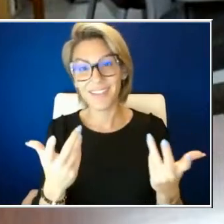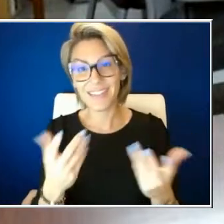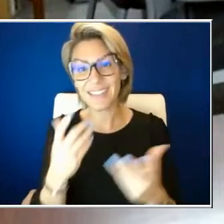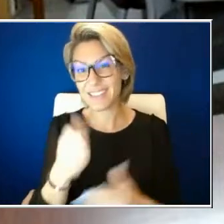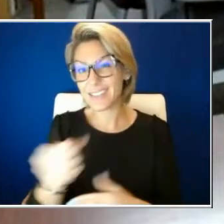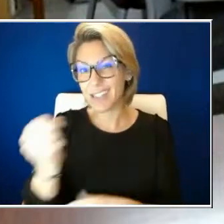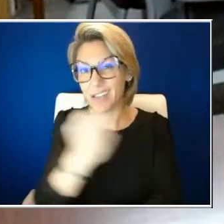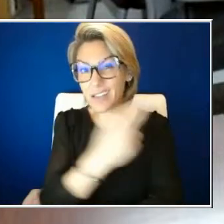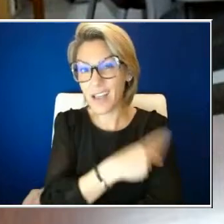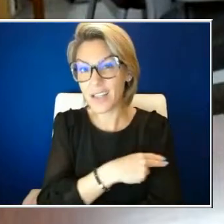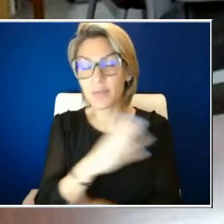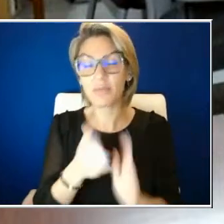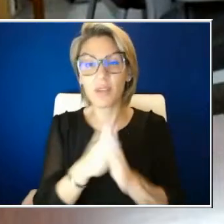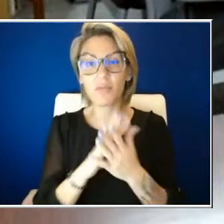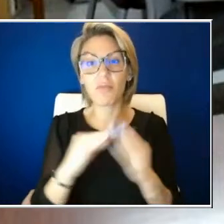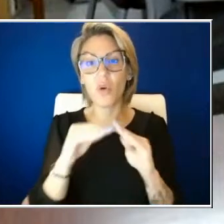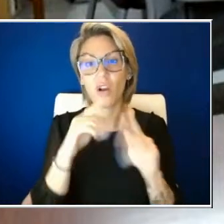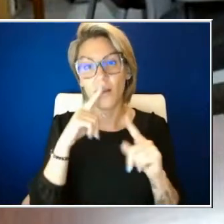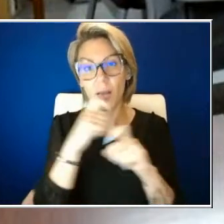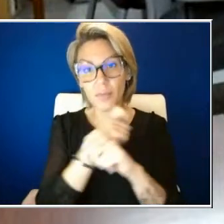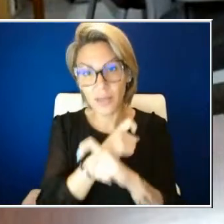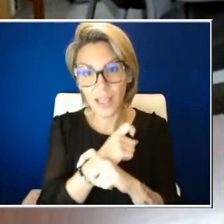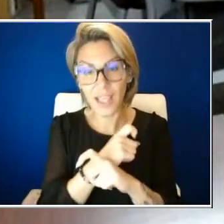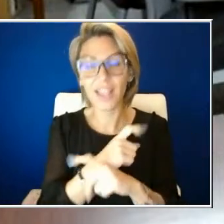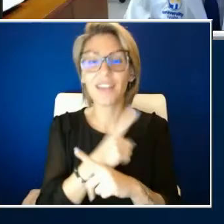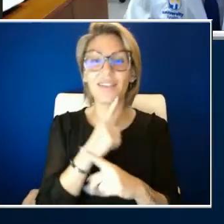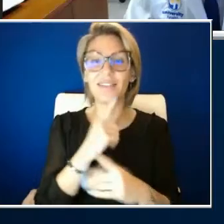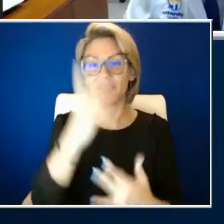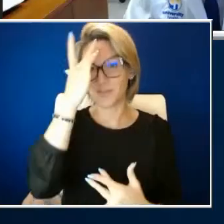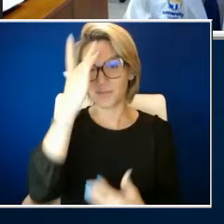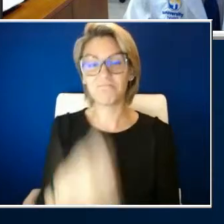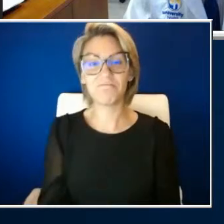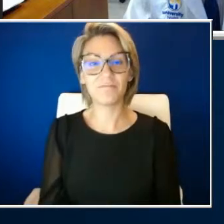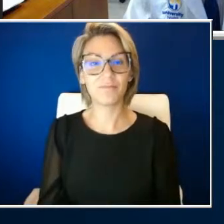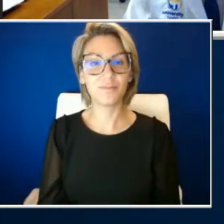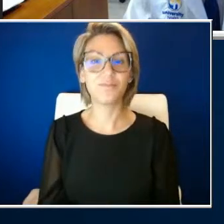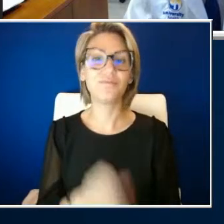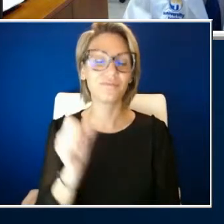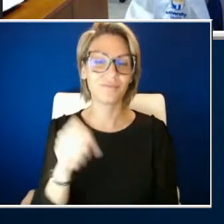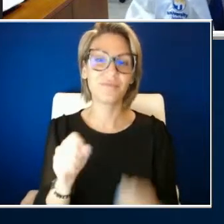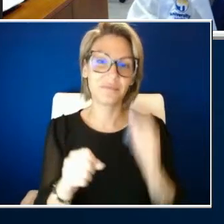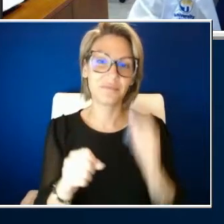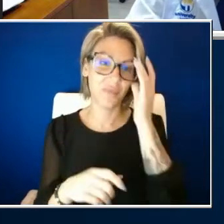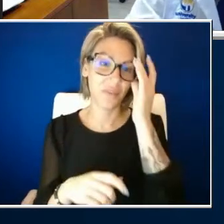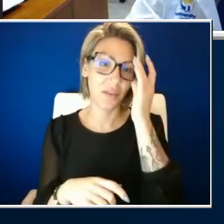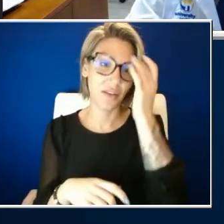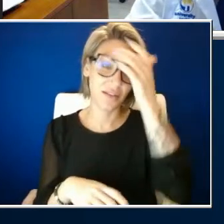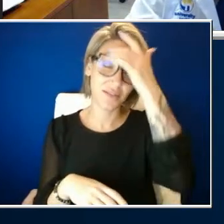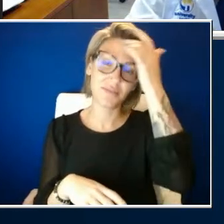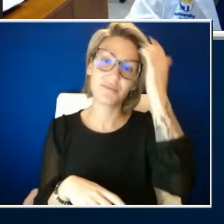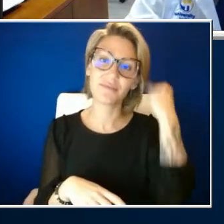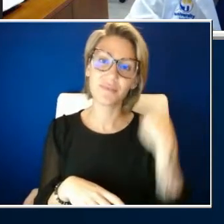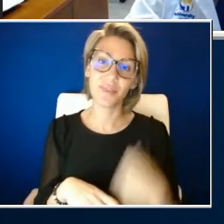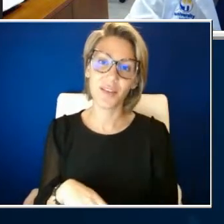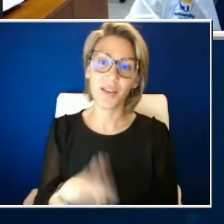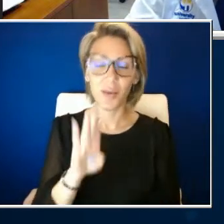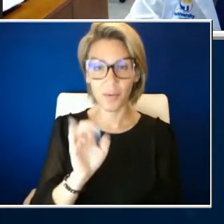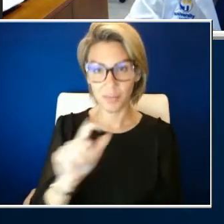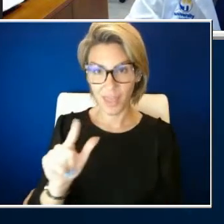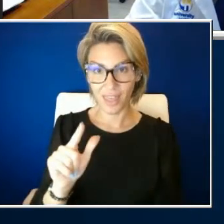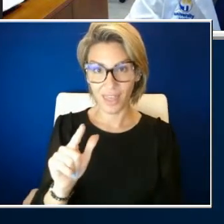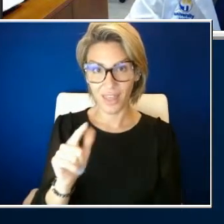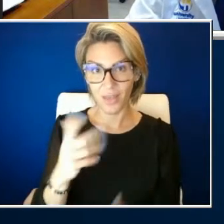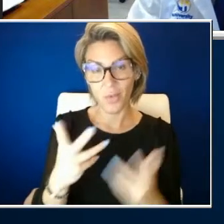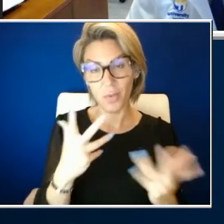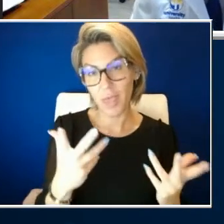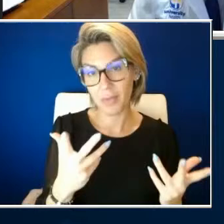complicating infections and conditions. Yeah, indeed. So Bill, now I'm maybe you're under 60. I